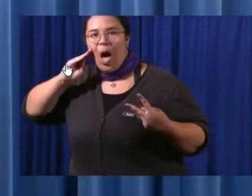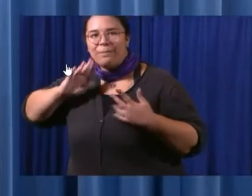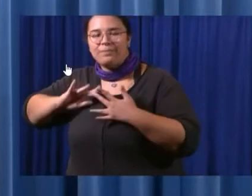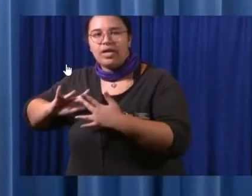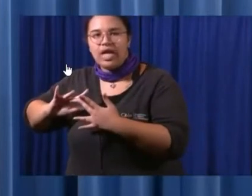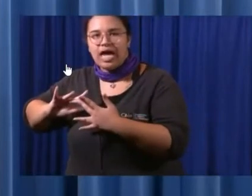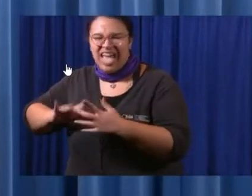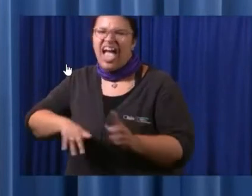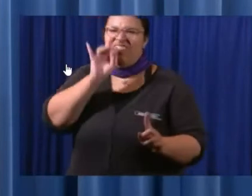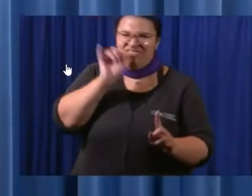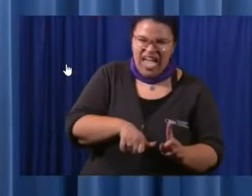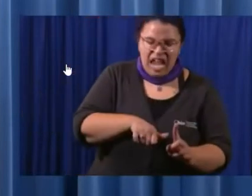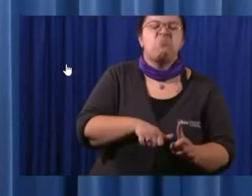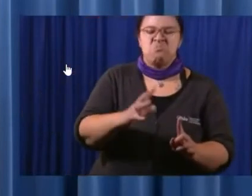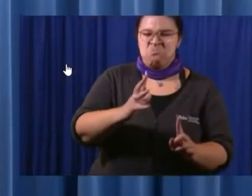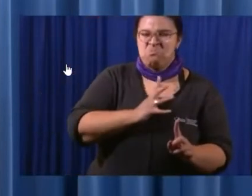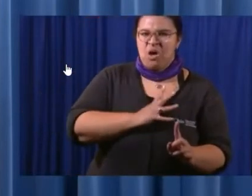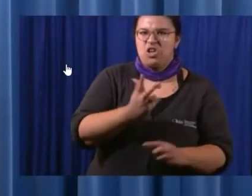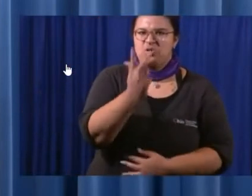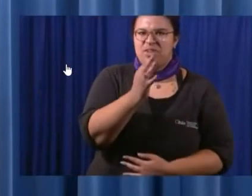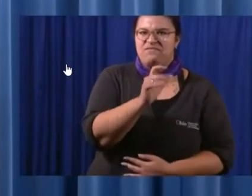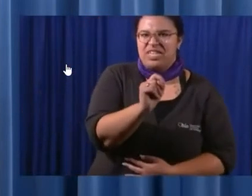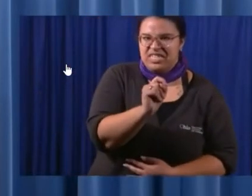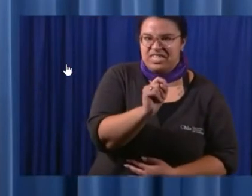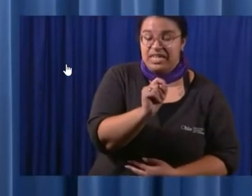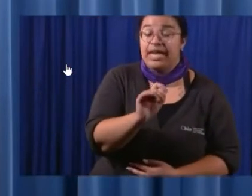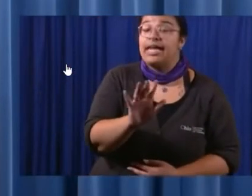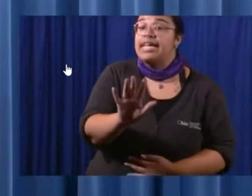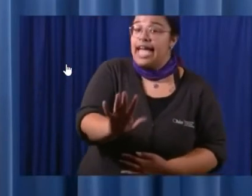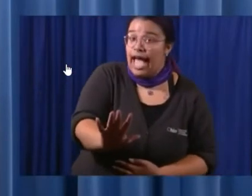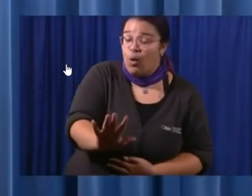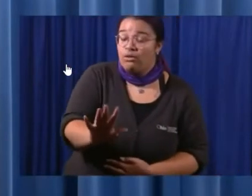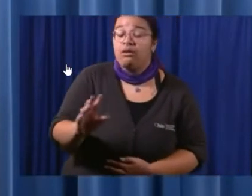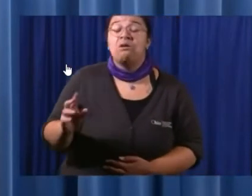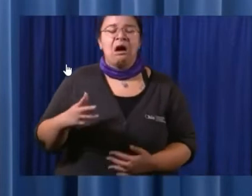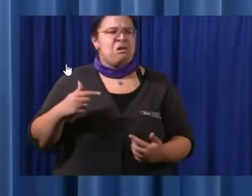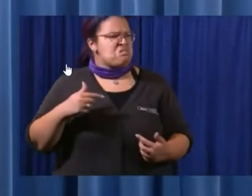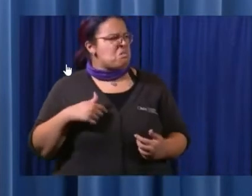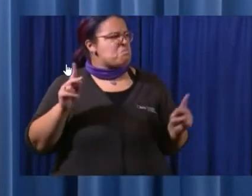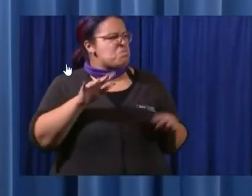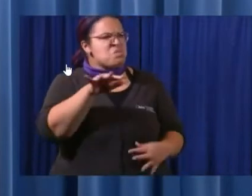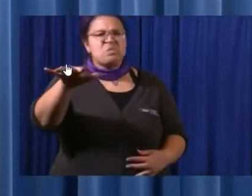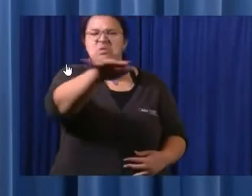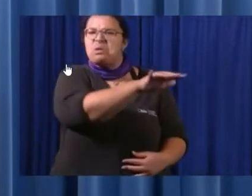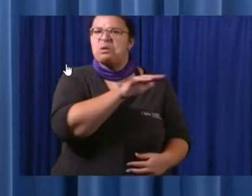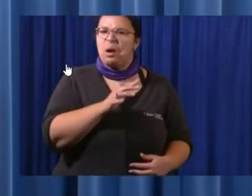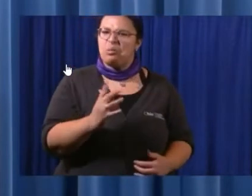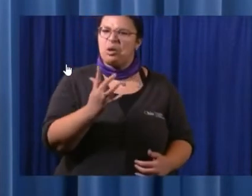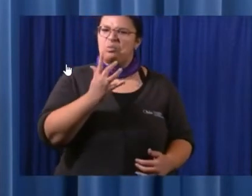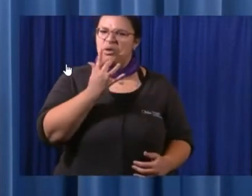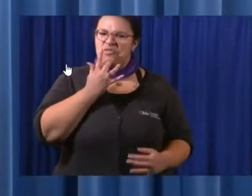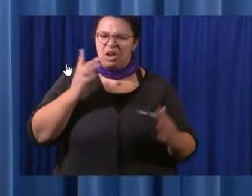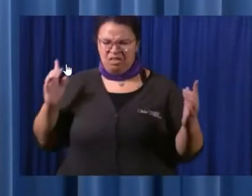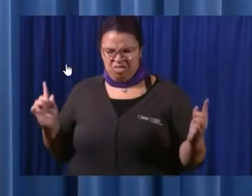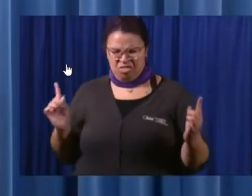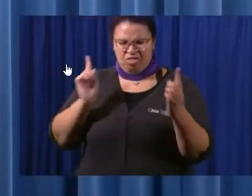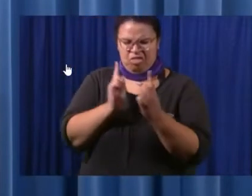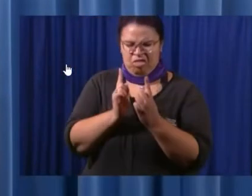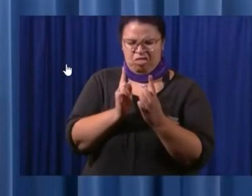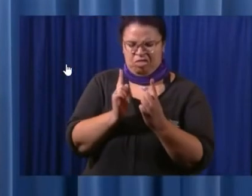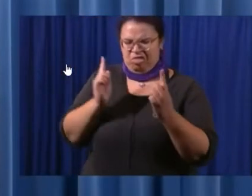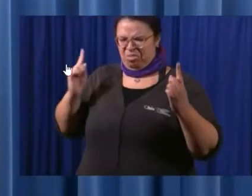I don't know anyone who would prefer 3 feet to 6 feet, and it's all relative, and it's somewhat